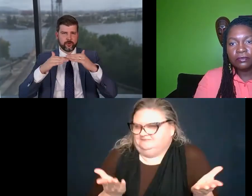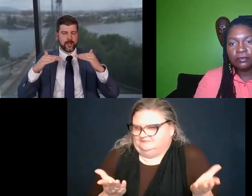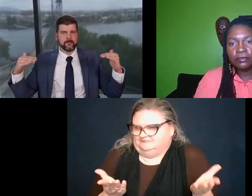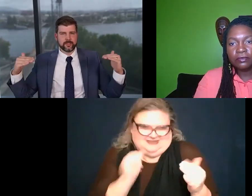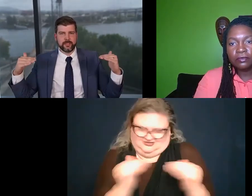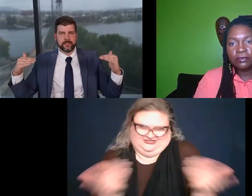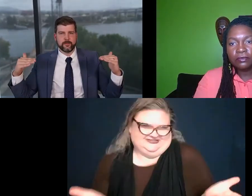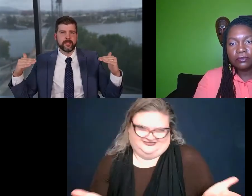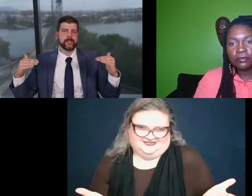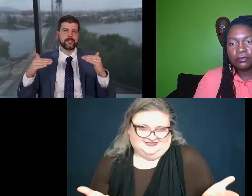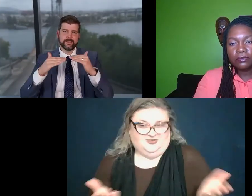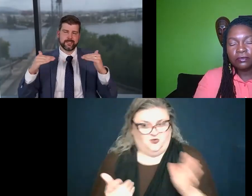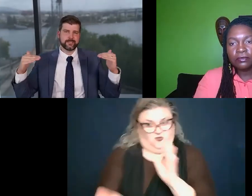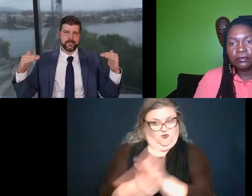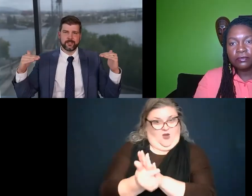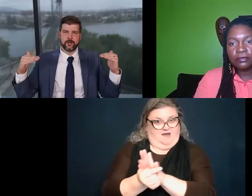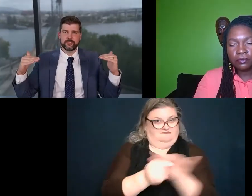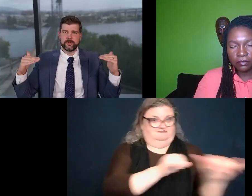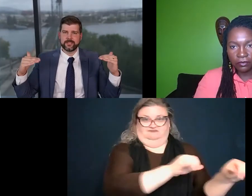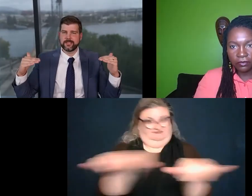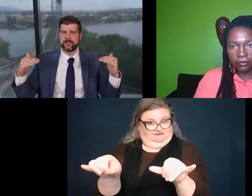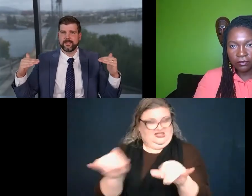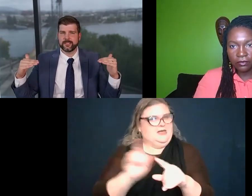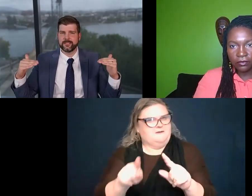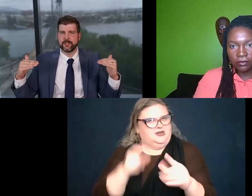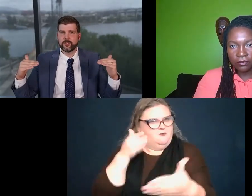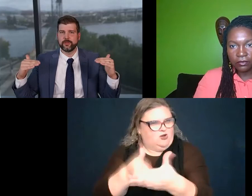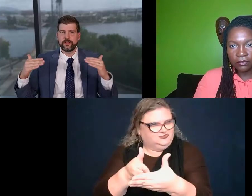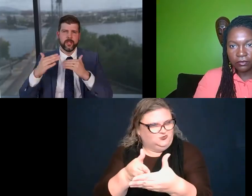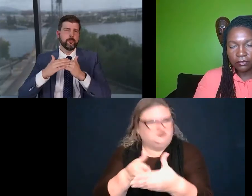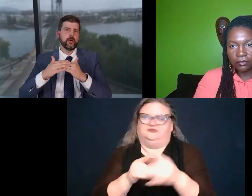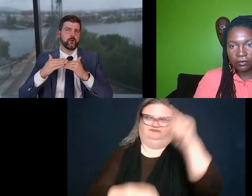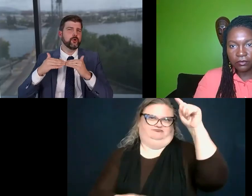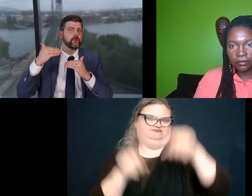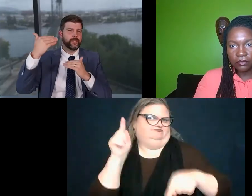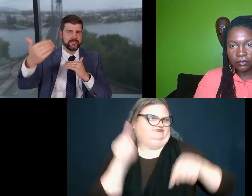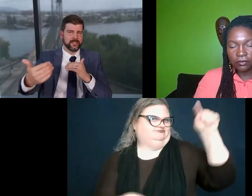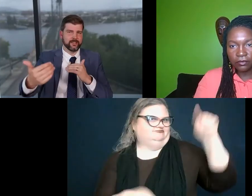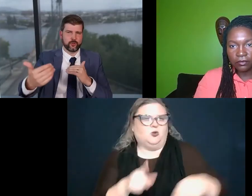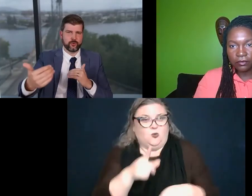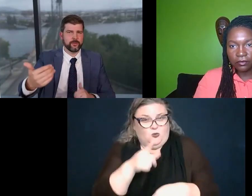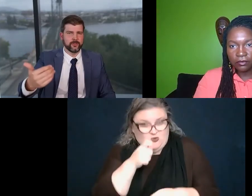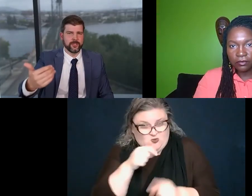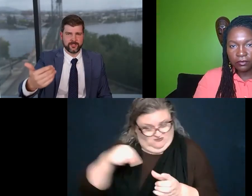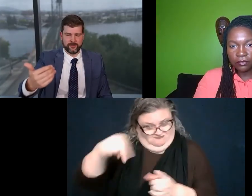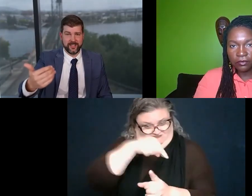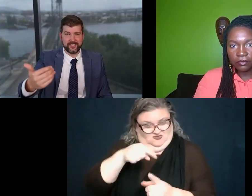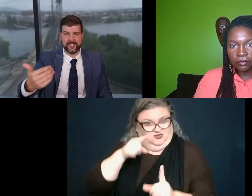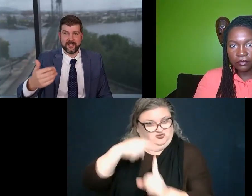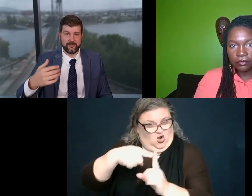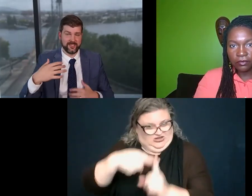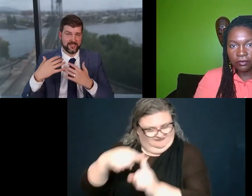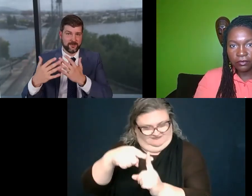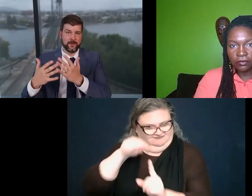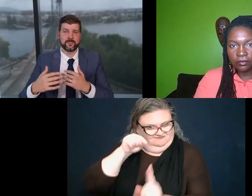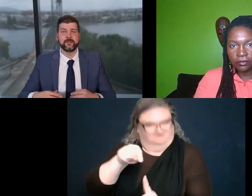The crime is being committed consistently across races and ethnicities in our community, but who is getting the criminal intervention